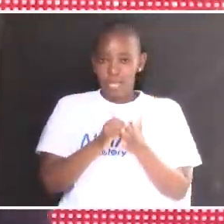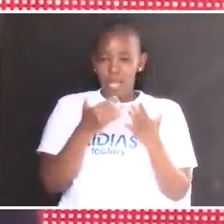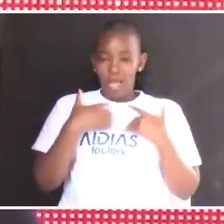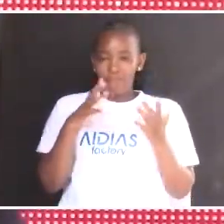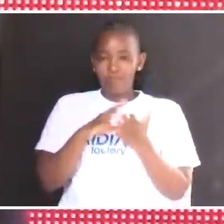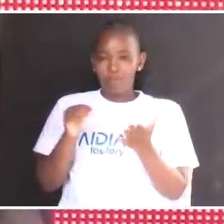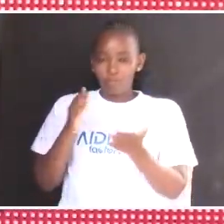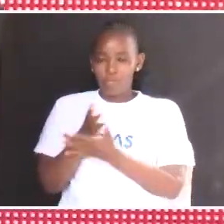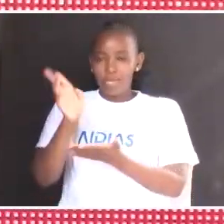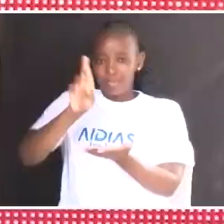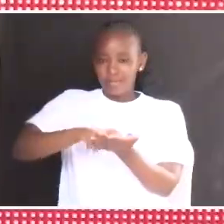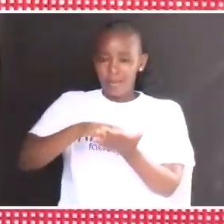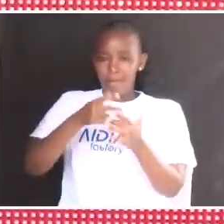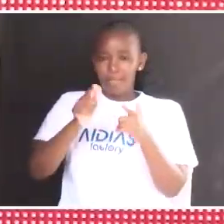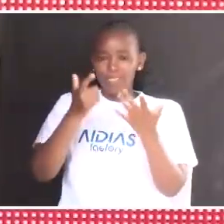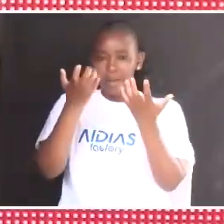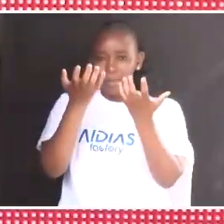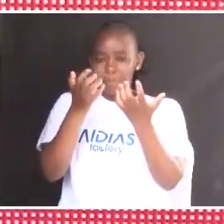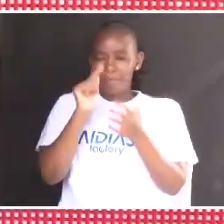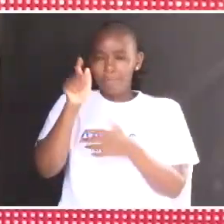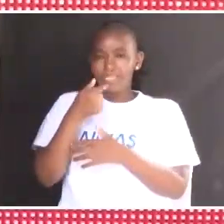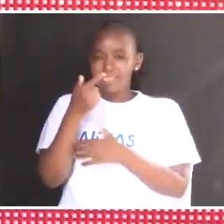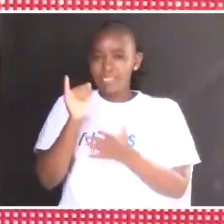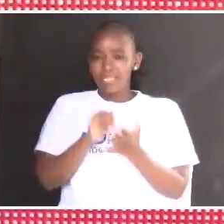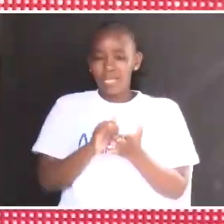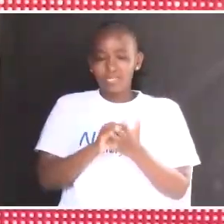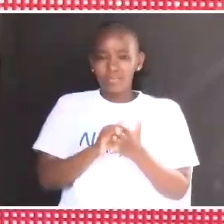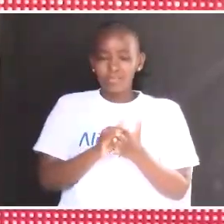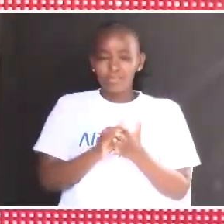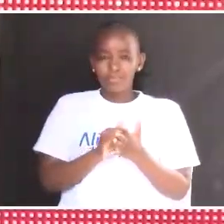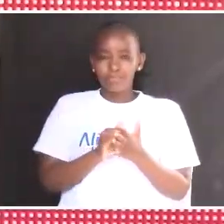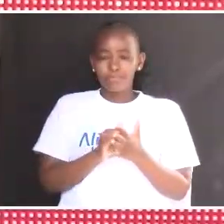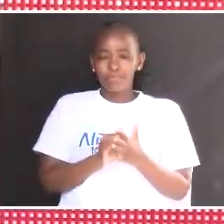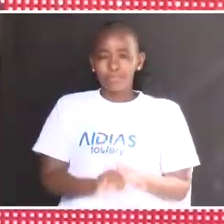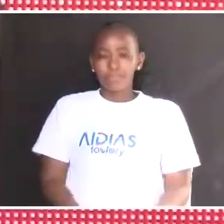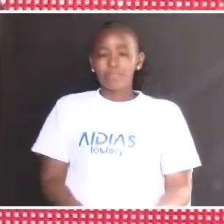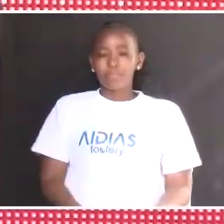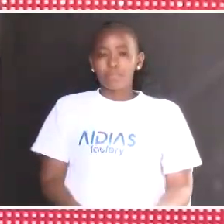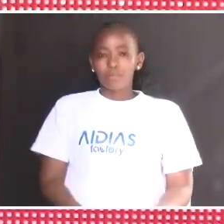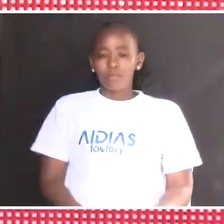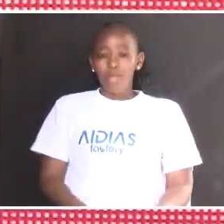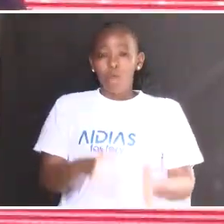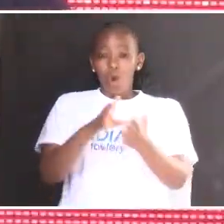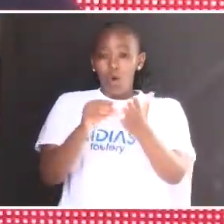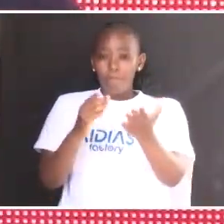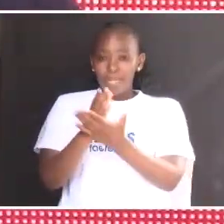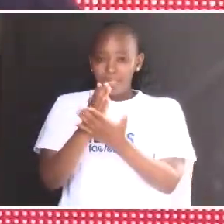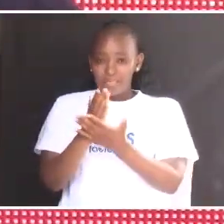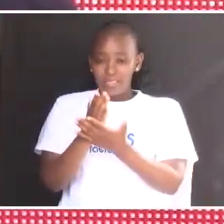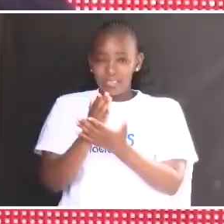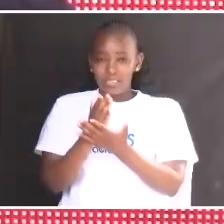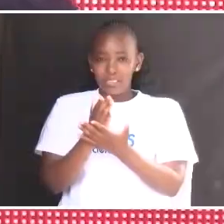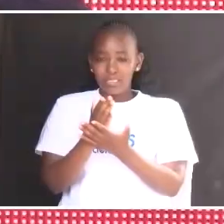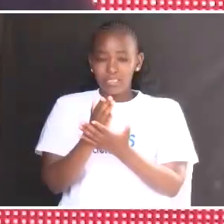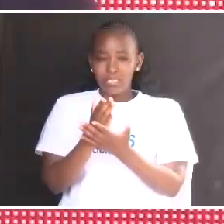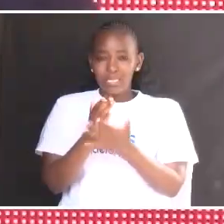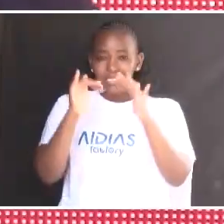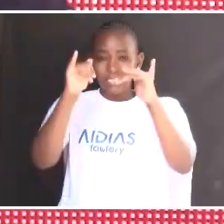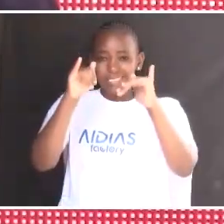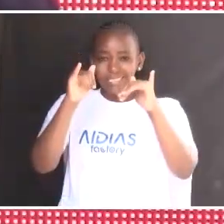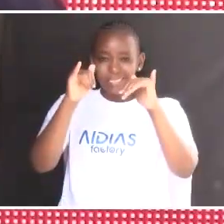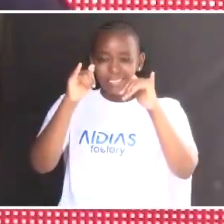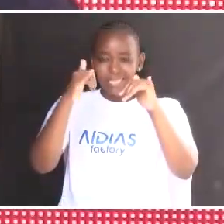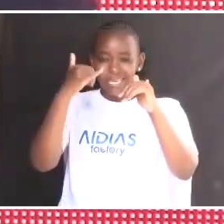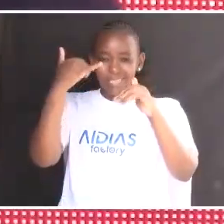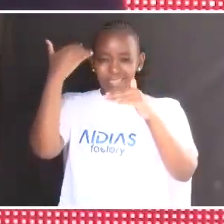copyright registration, but I need to mention this as I wind up, that copyright subsists